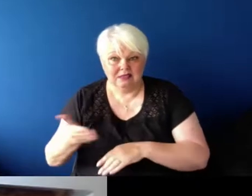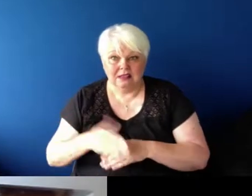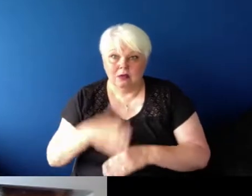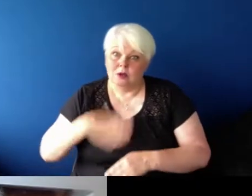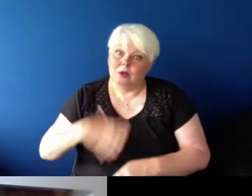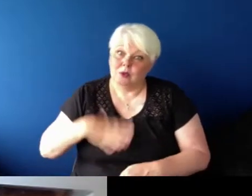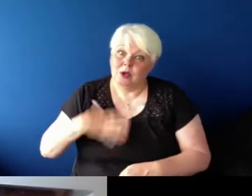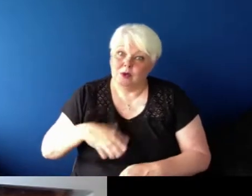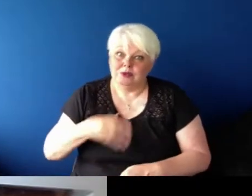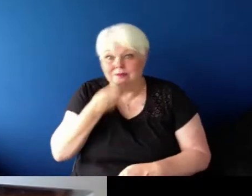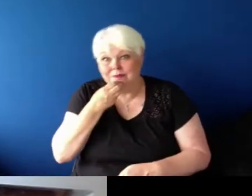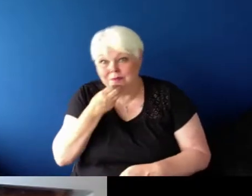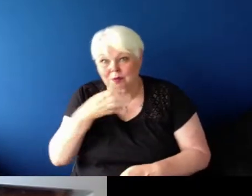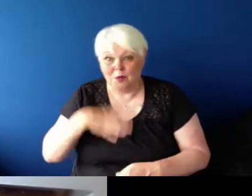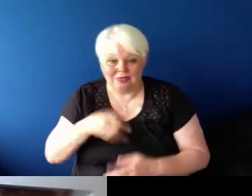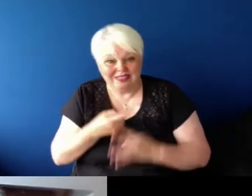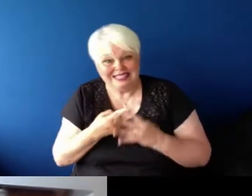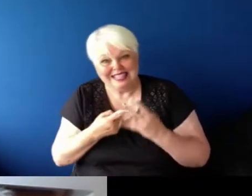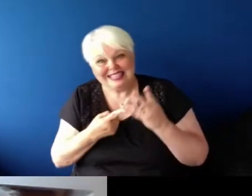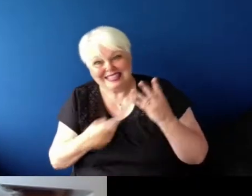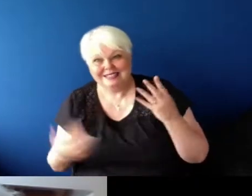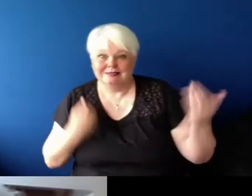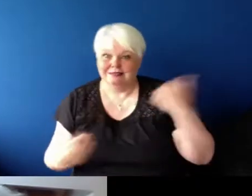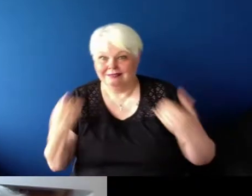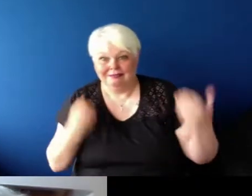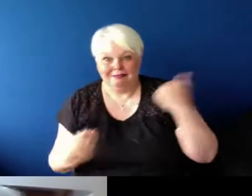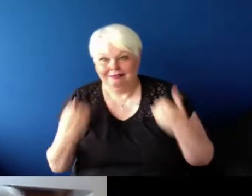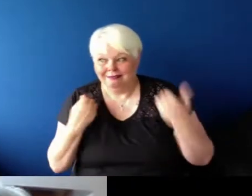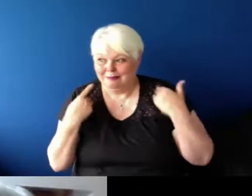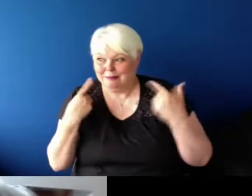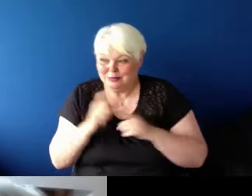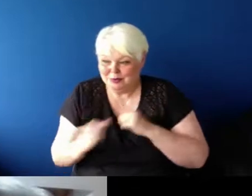want their tea and, you know, tell you what they've been up to.